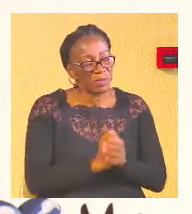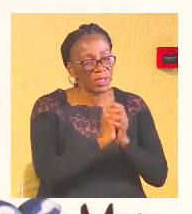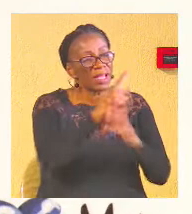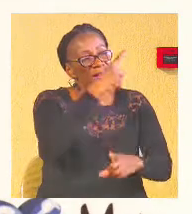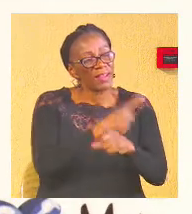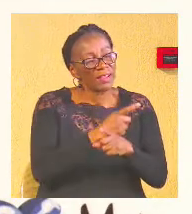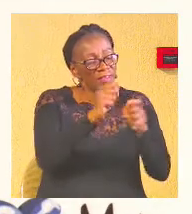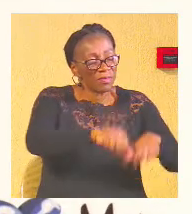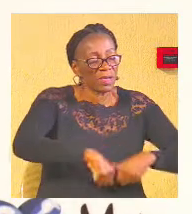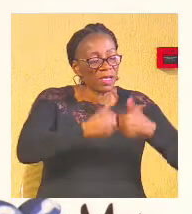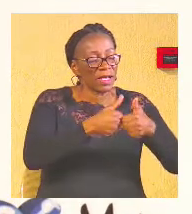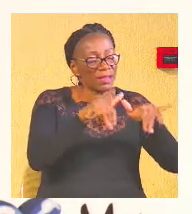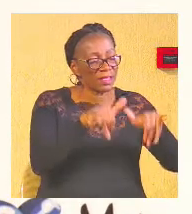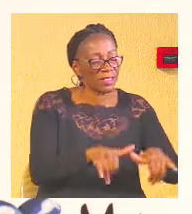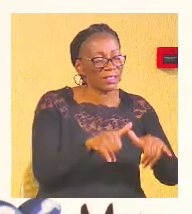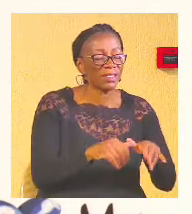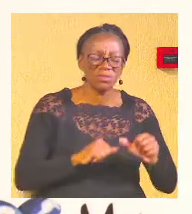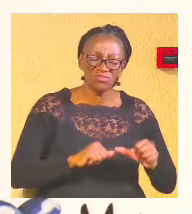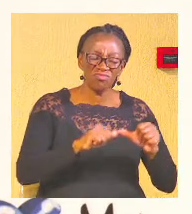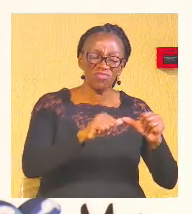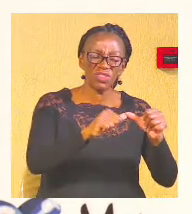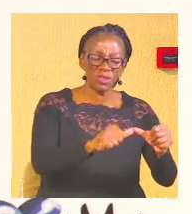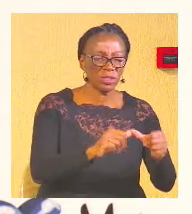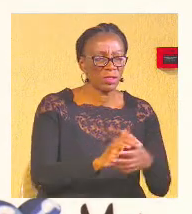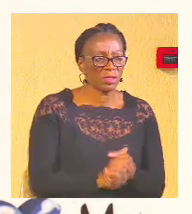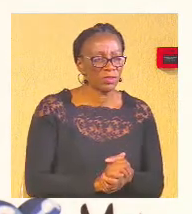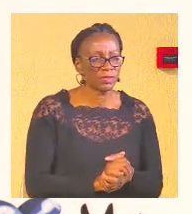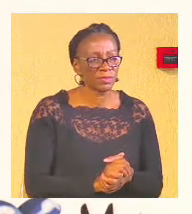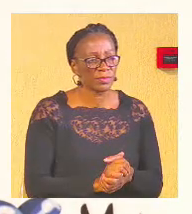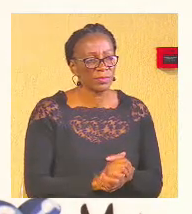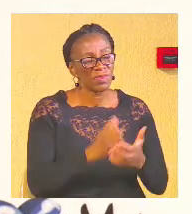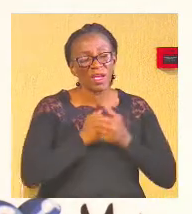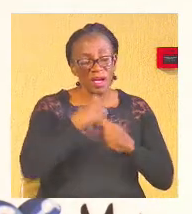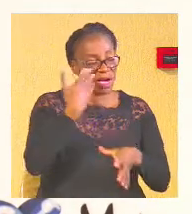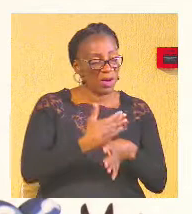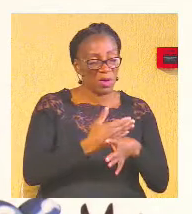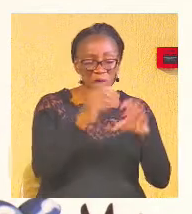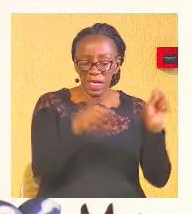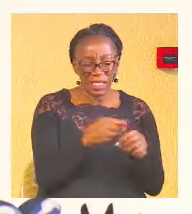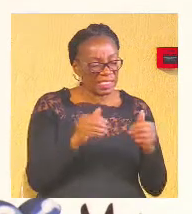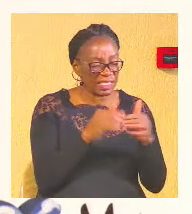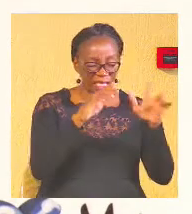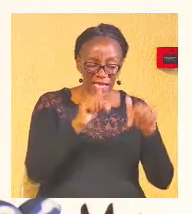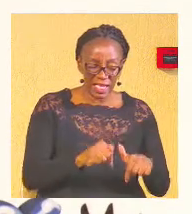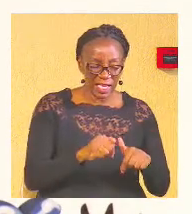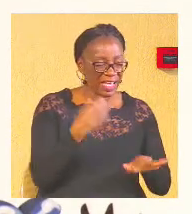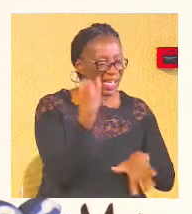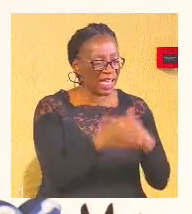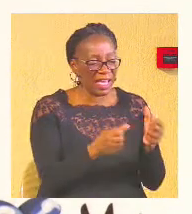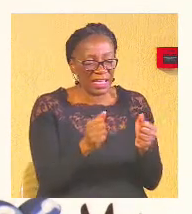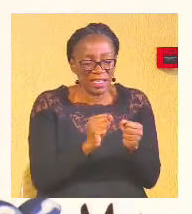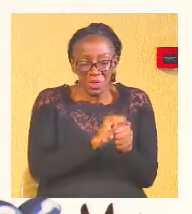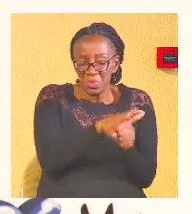time before COVID are still there. So our work does not start and end with COVID. We are still